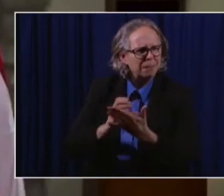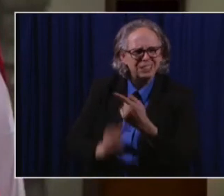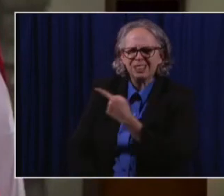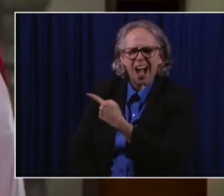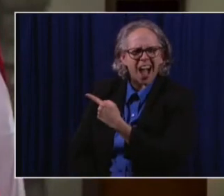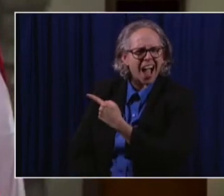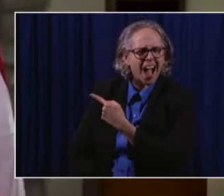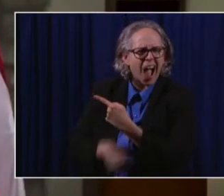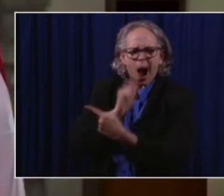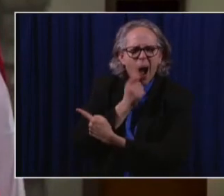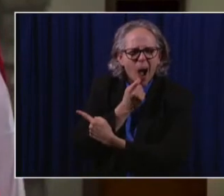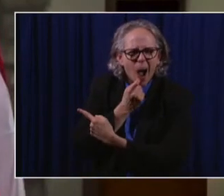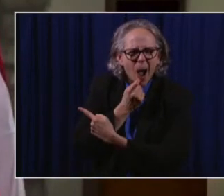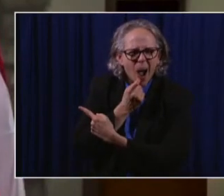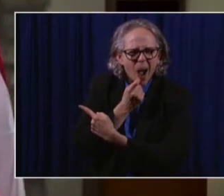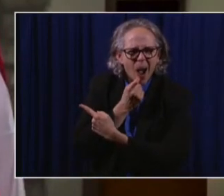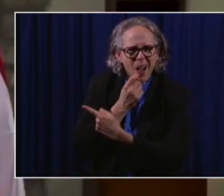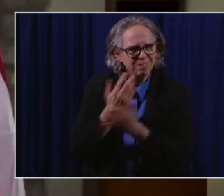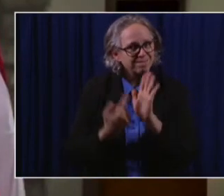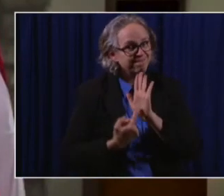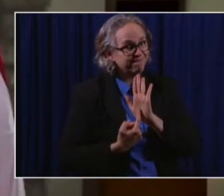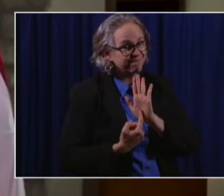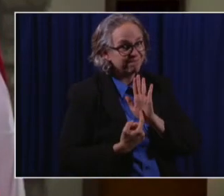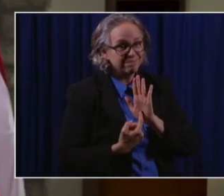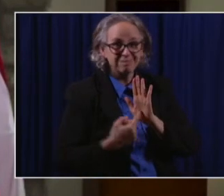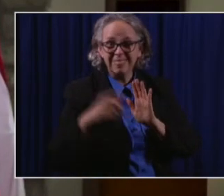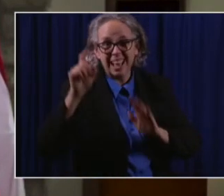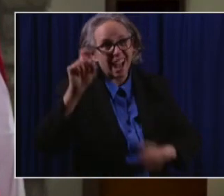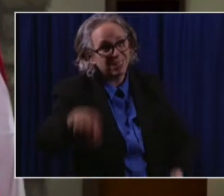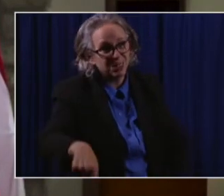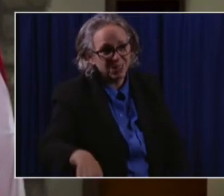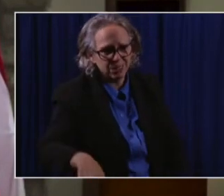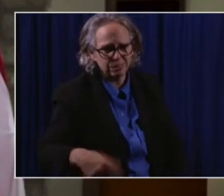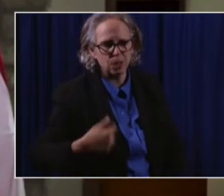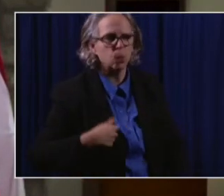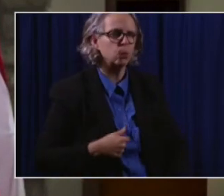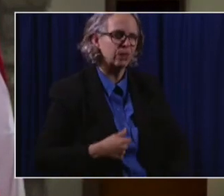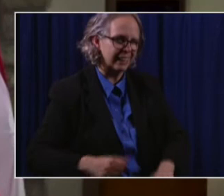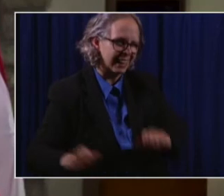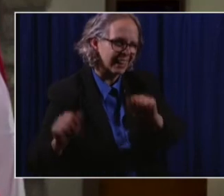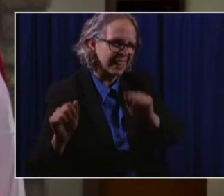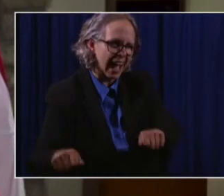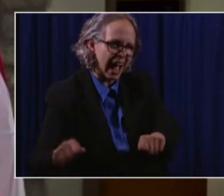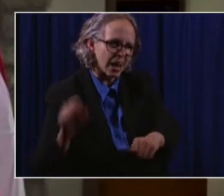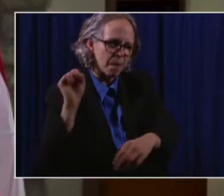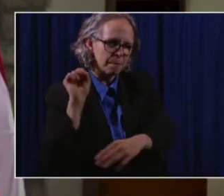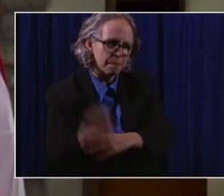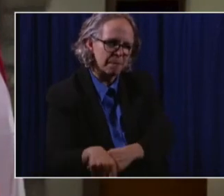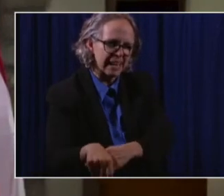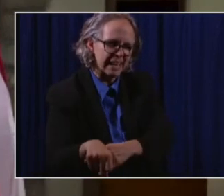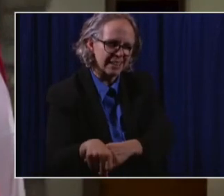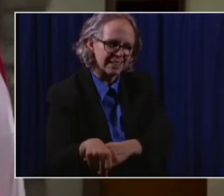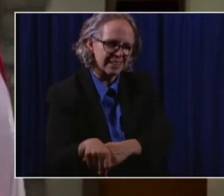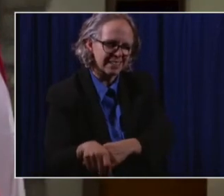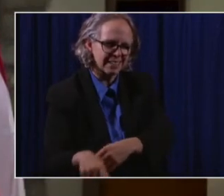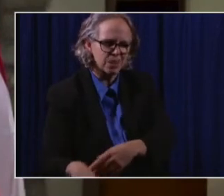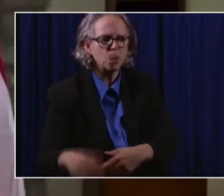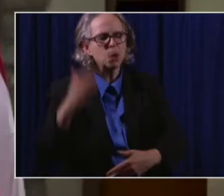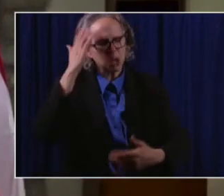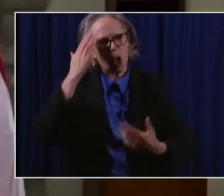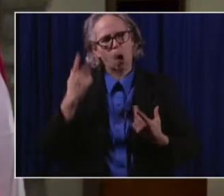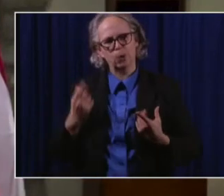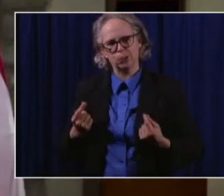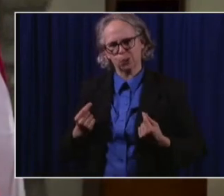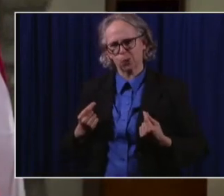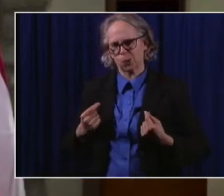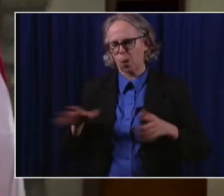to do. We can, in fact, beat this, Ohio. We know what to do. We have done it before. We can